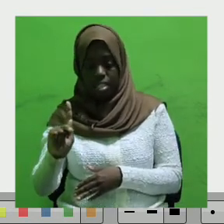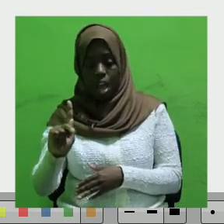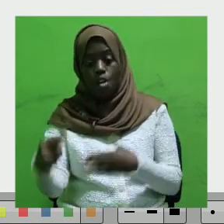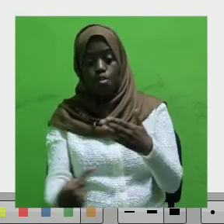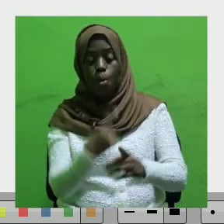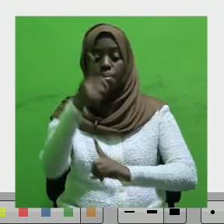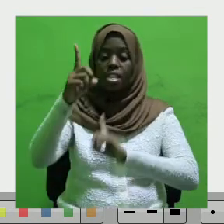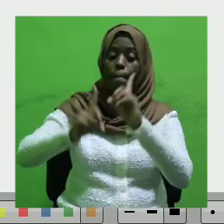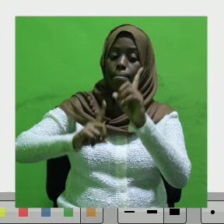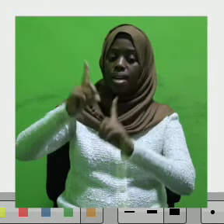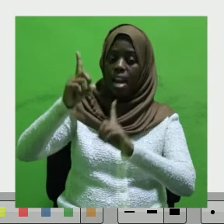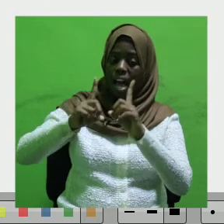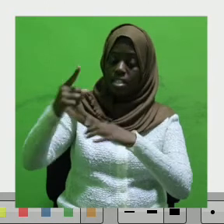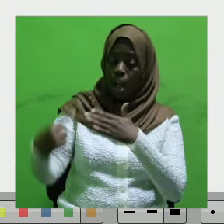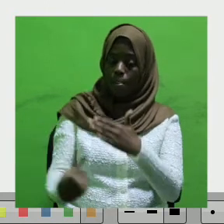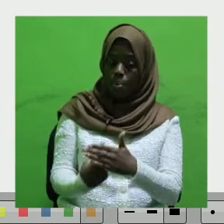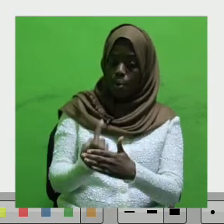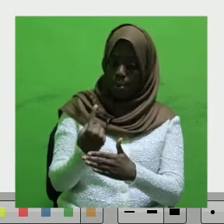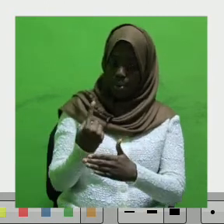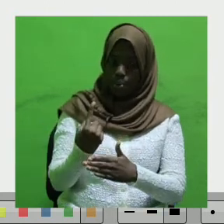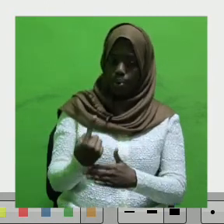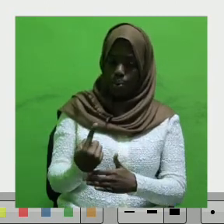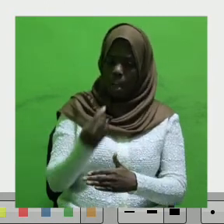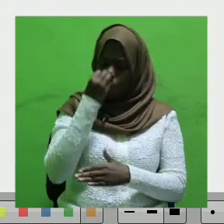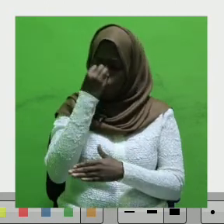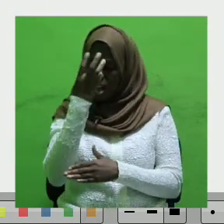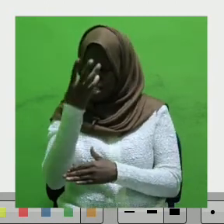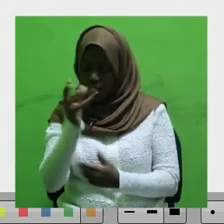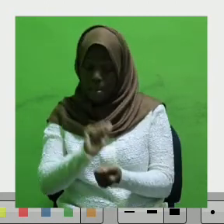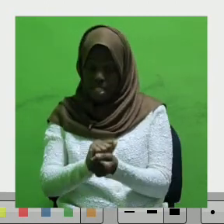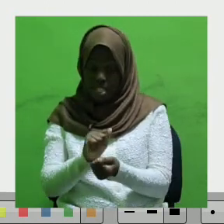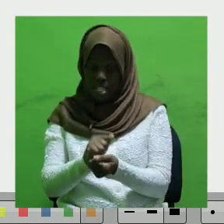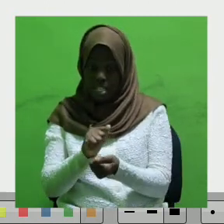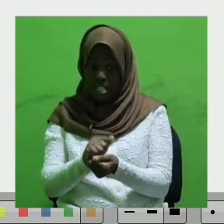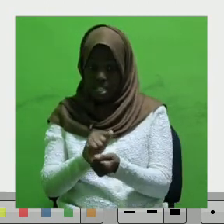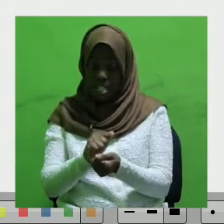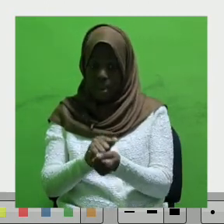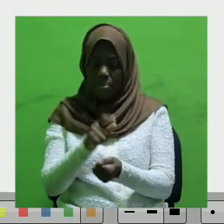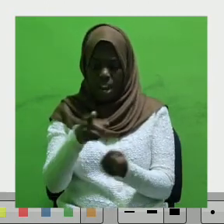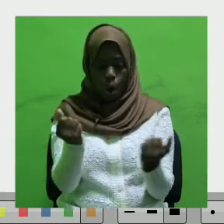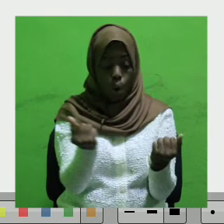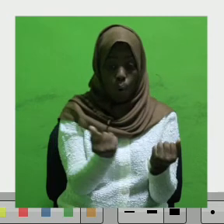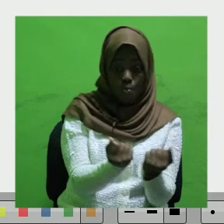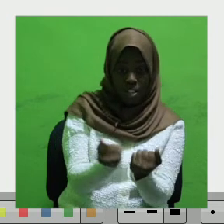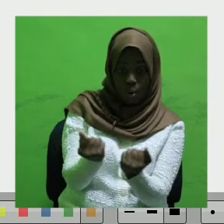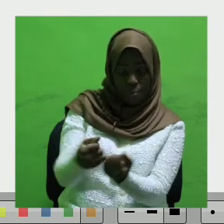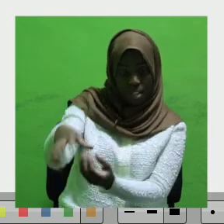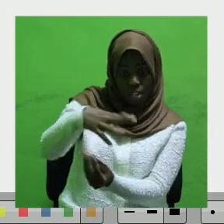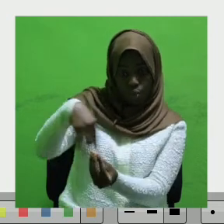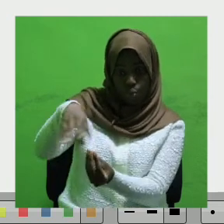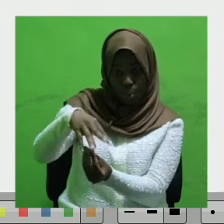found from the flax plant. So the flax plant produces a waste materials which